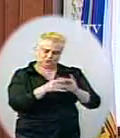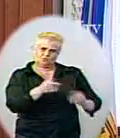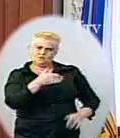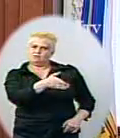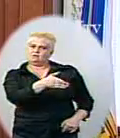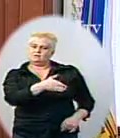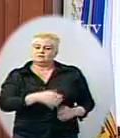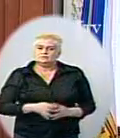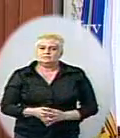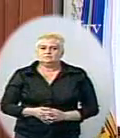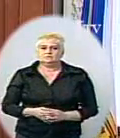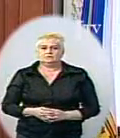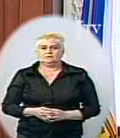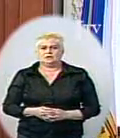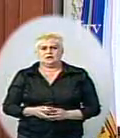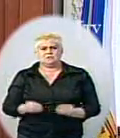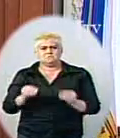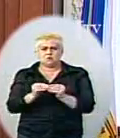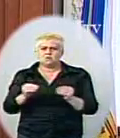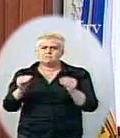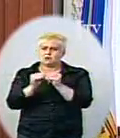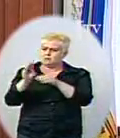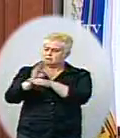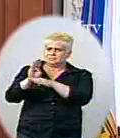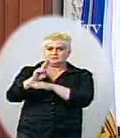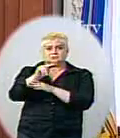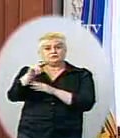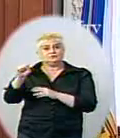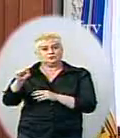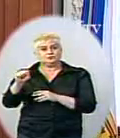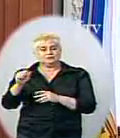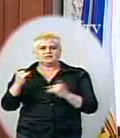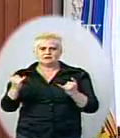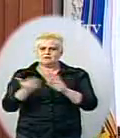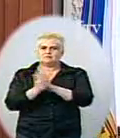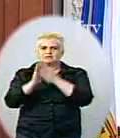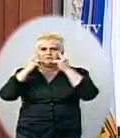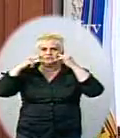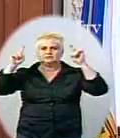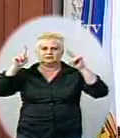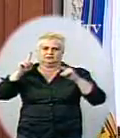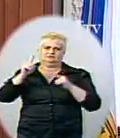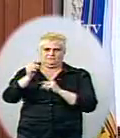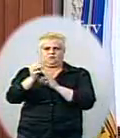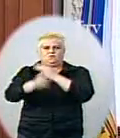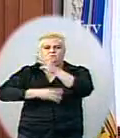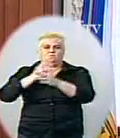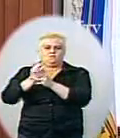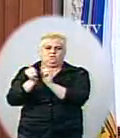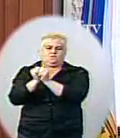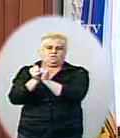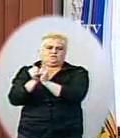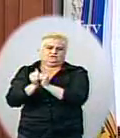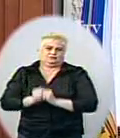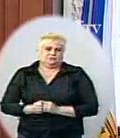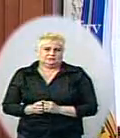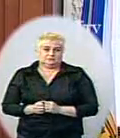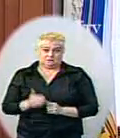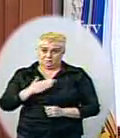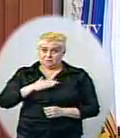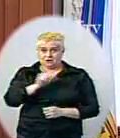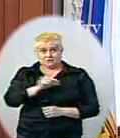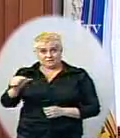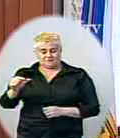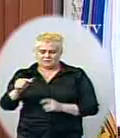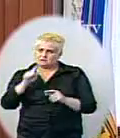More Nova Scotian businesses than ever before are succeeding in international markets. My government is